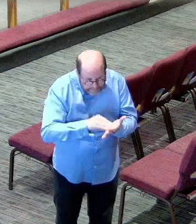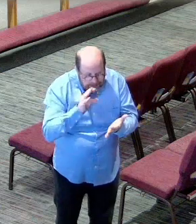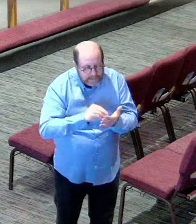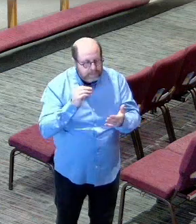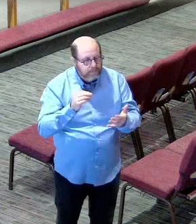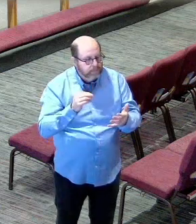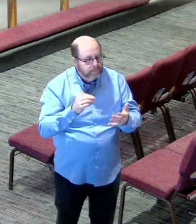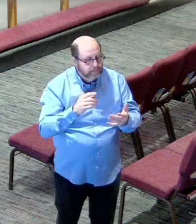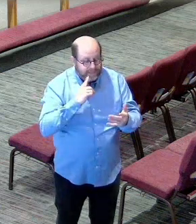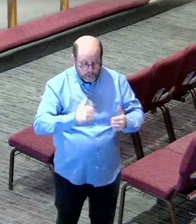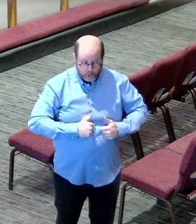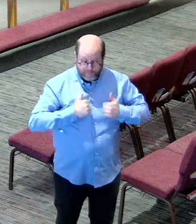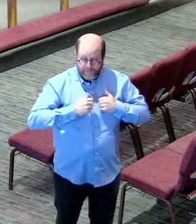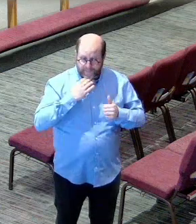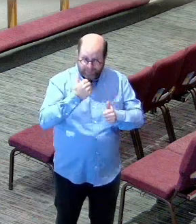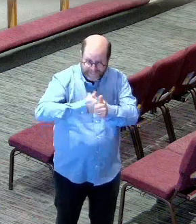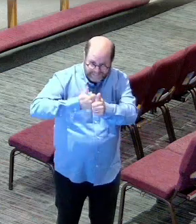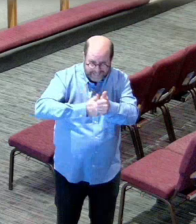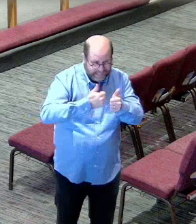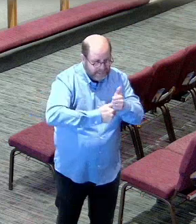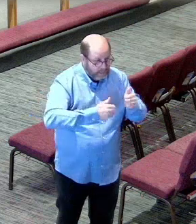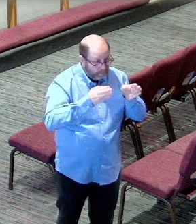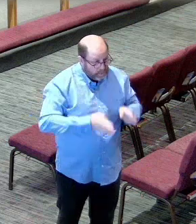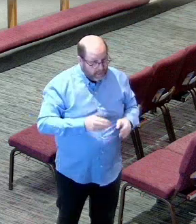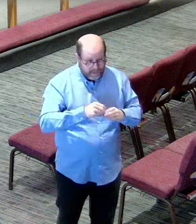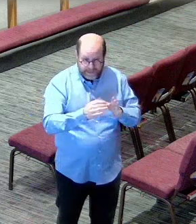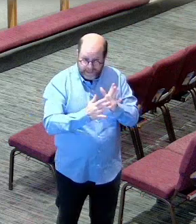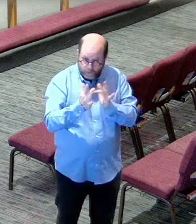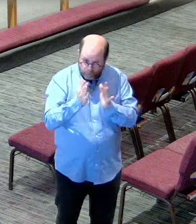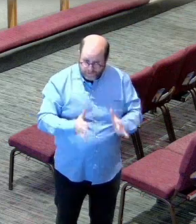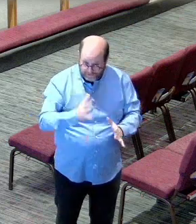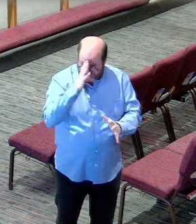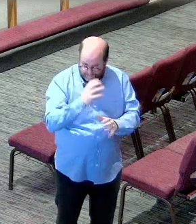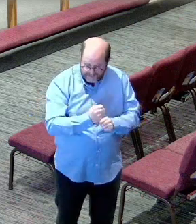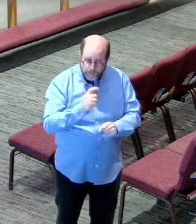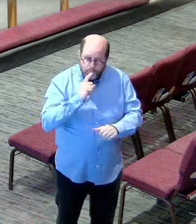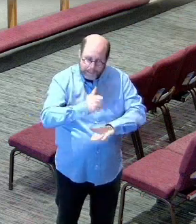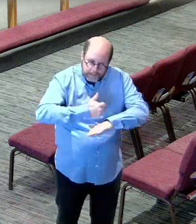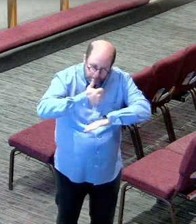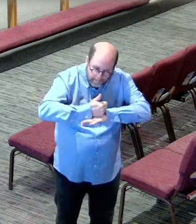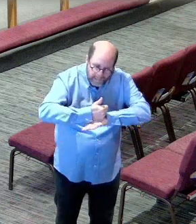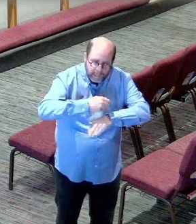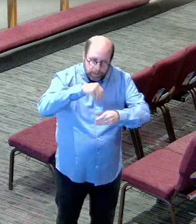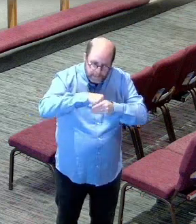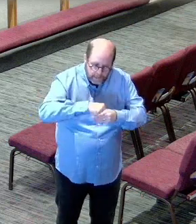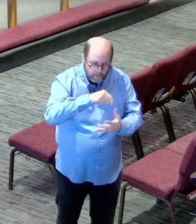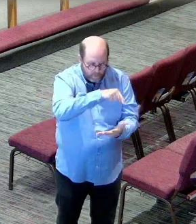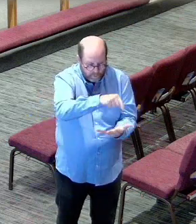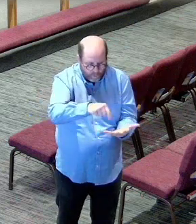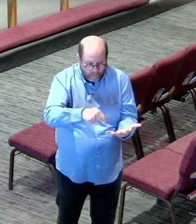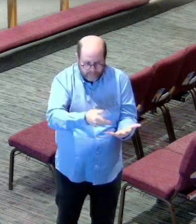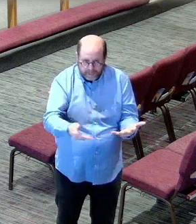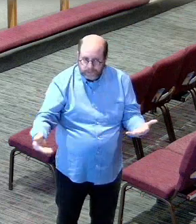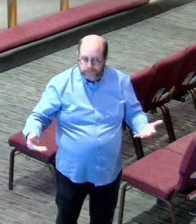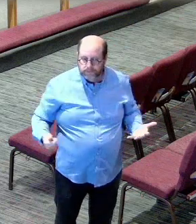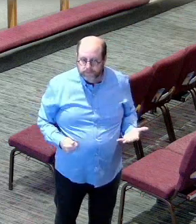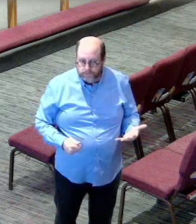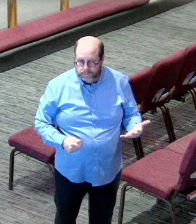The survival of each person in the Christian faith is based in those things.